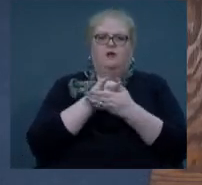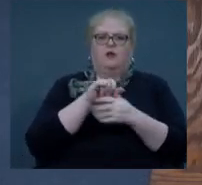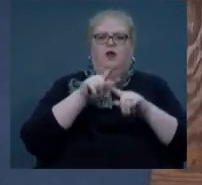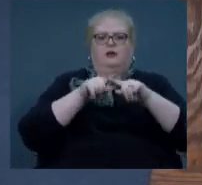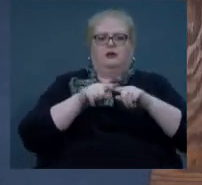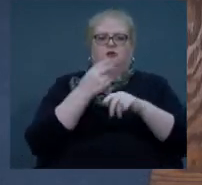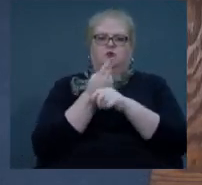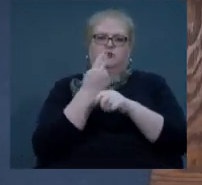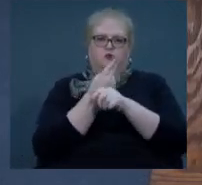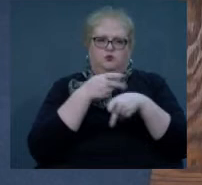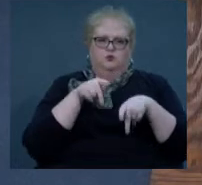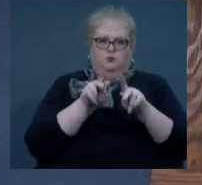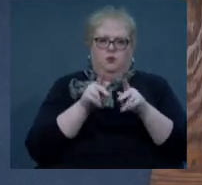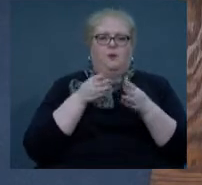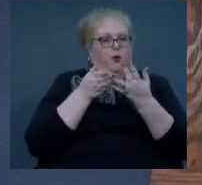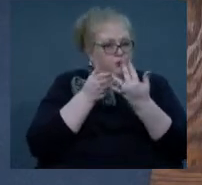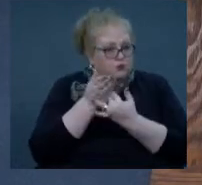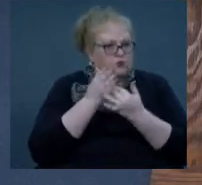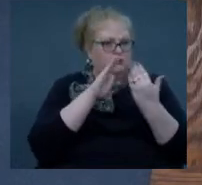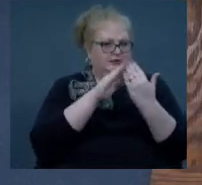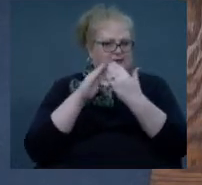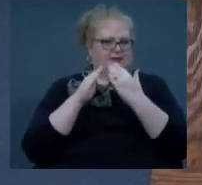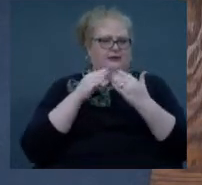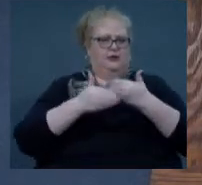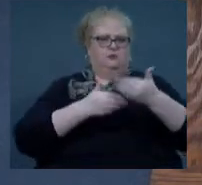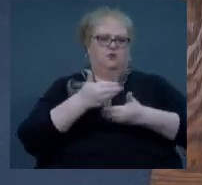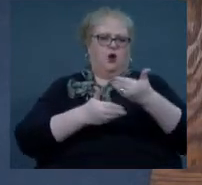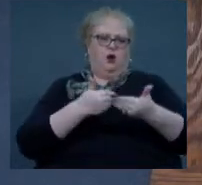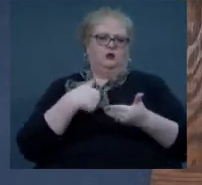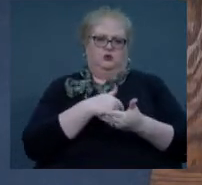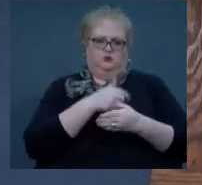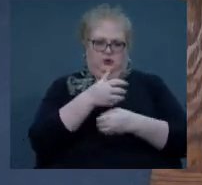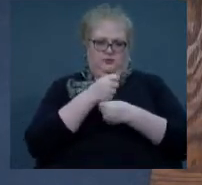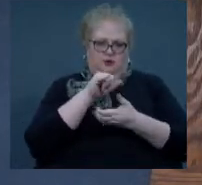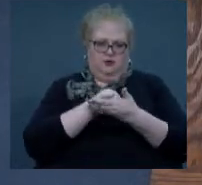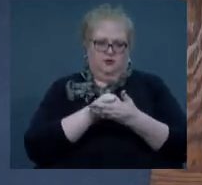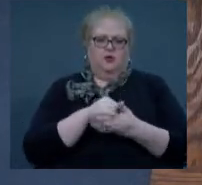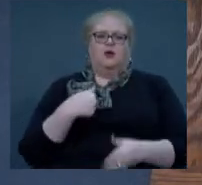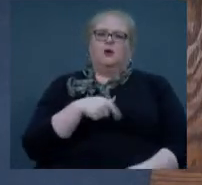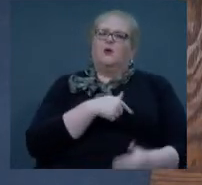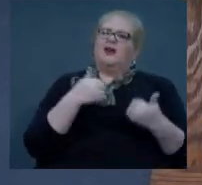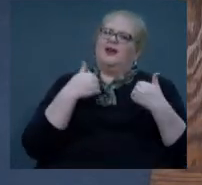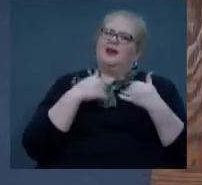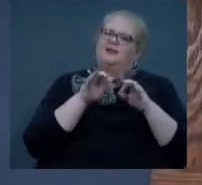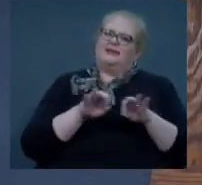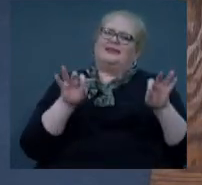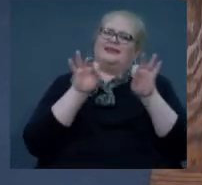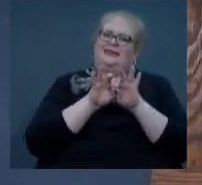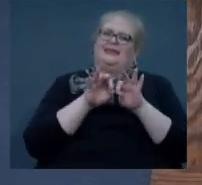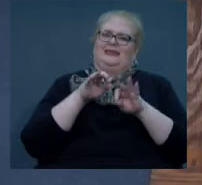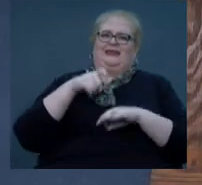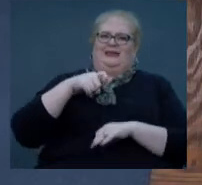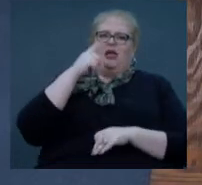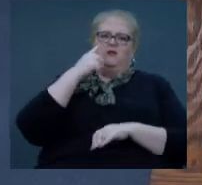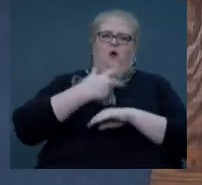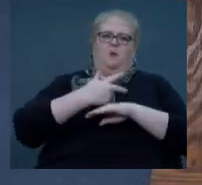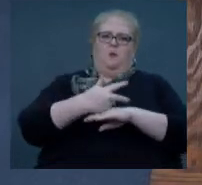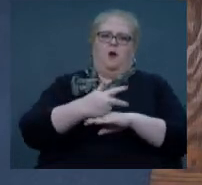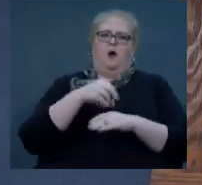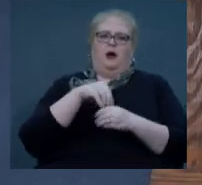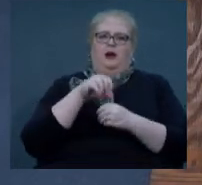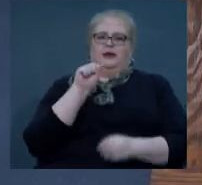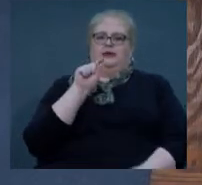city's process. We have a critical need for parking in the Stevens Tower with our